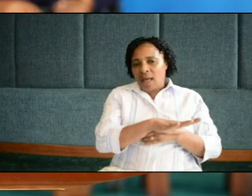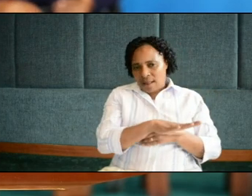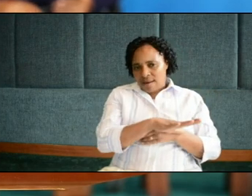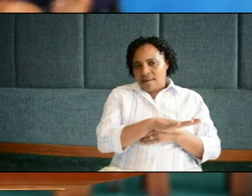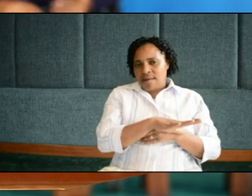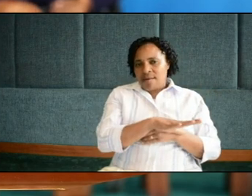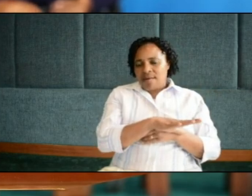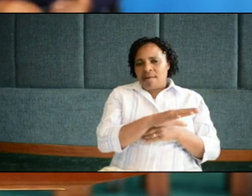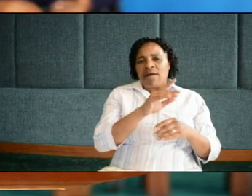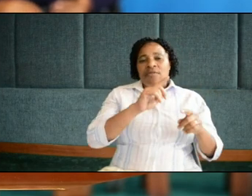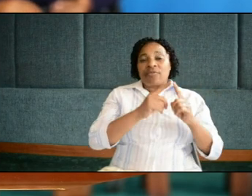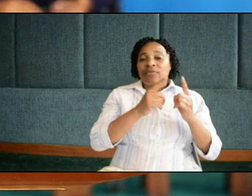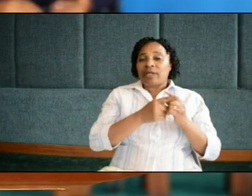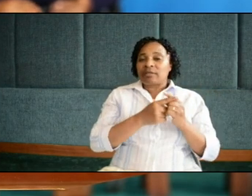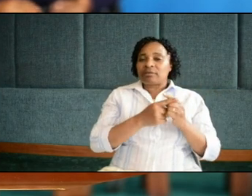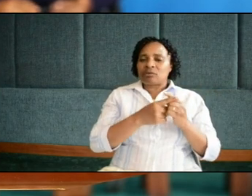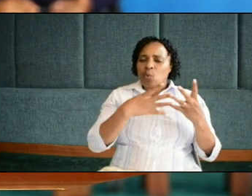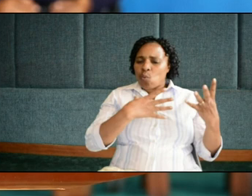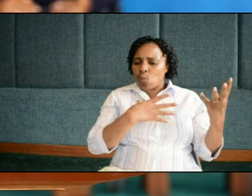So Rizad